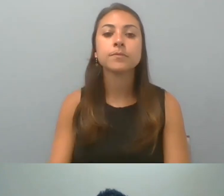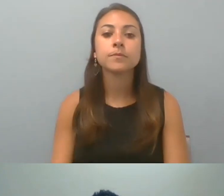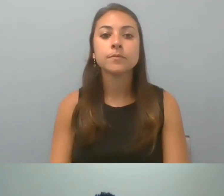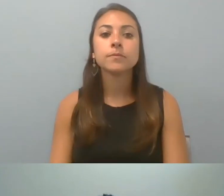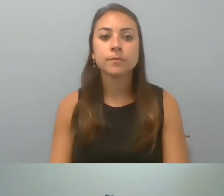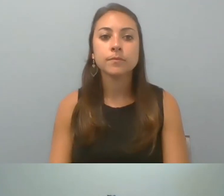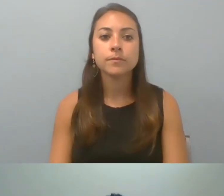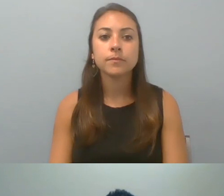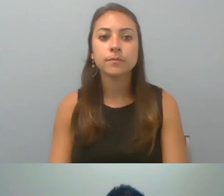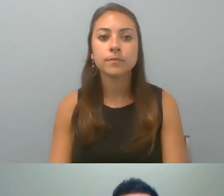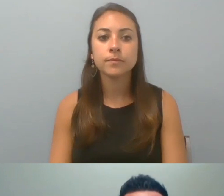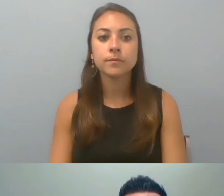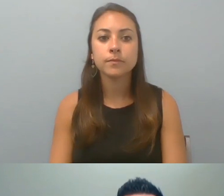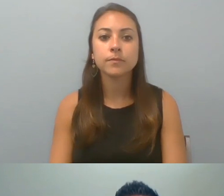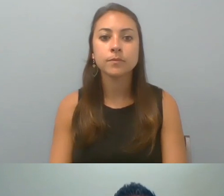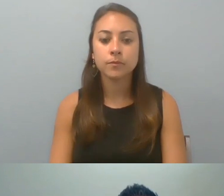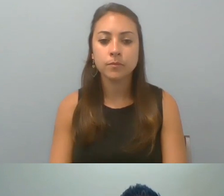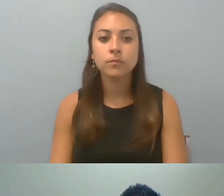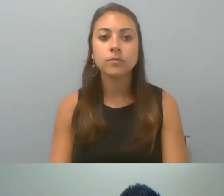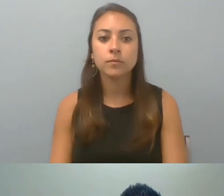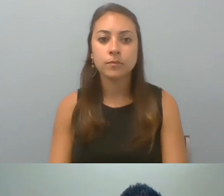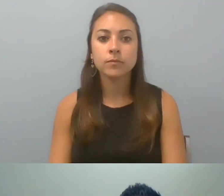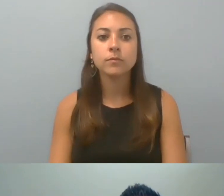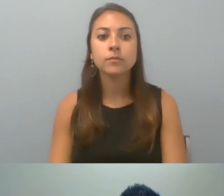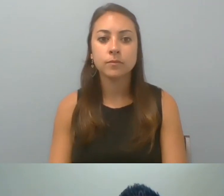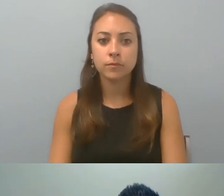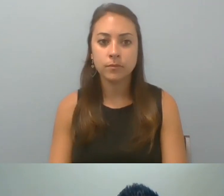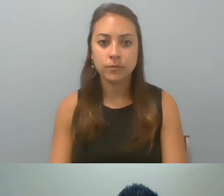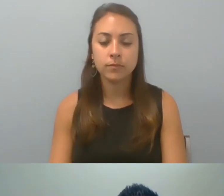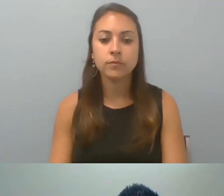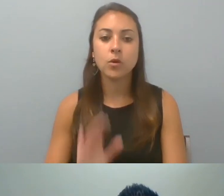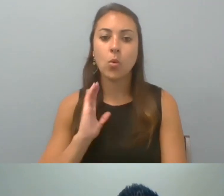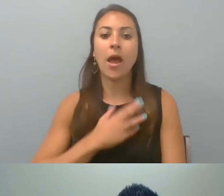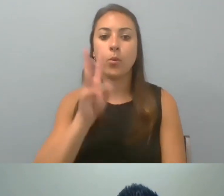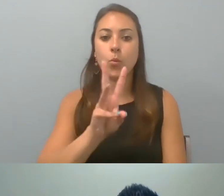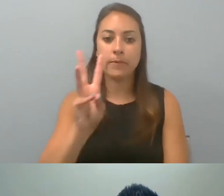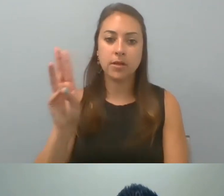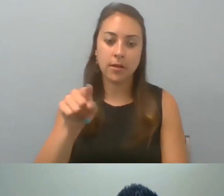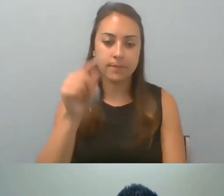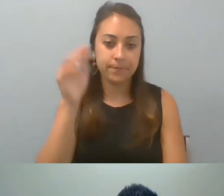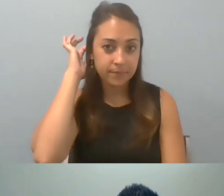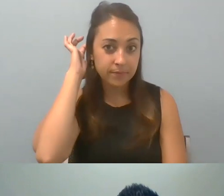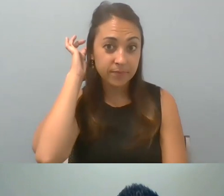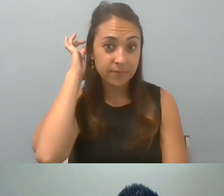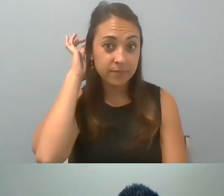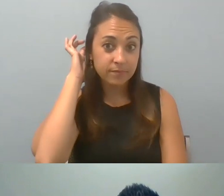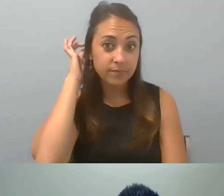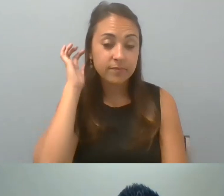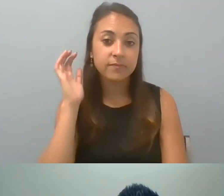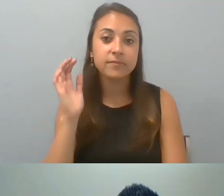So let's just start from the beginning. So if you go to our website, which is dining.brown.edu, there's a ton